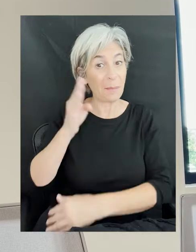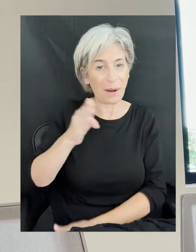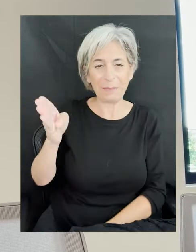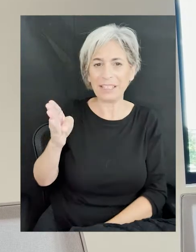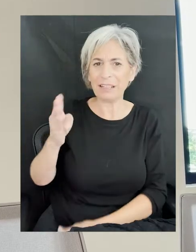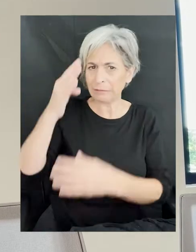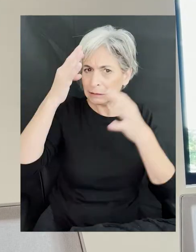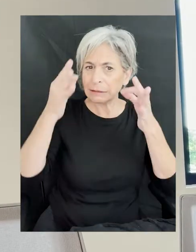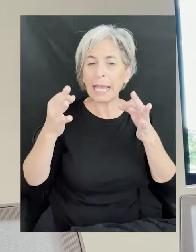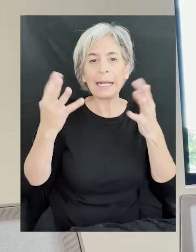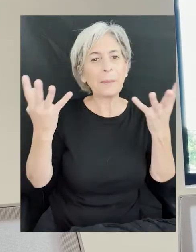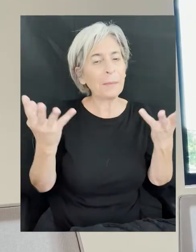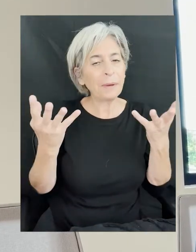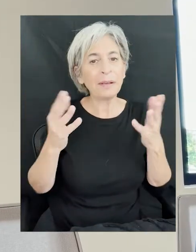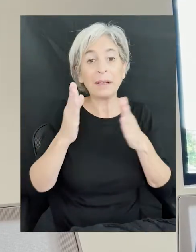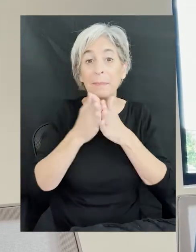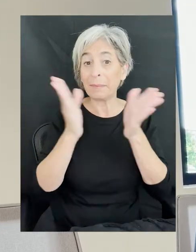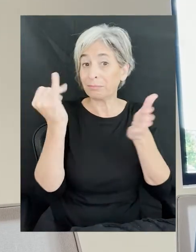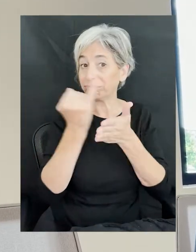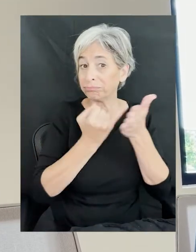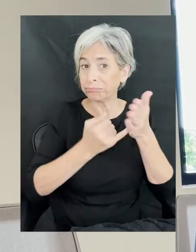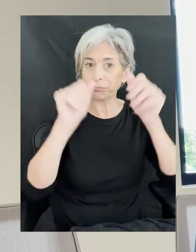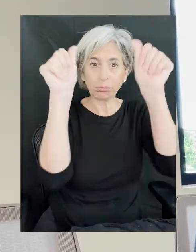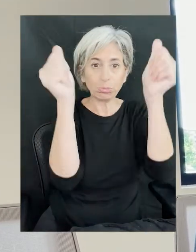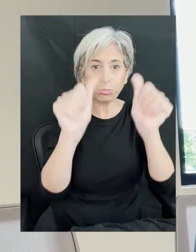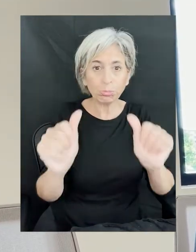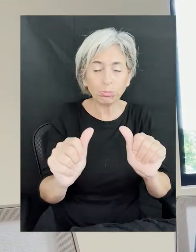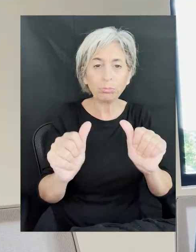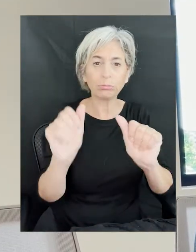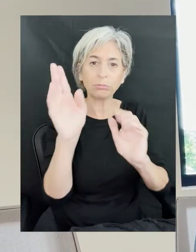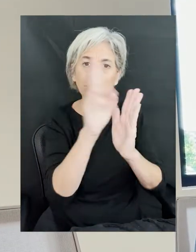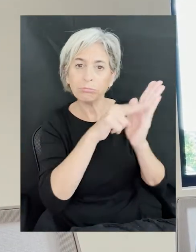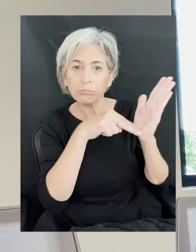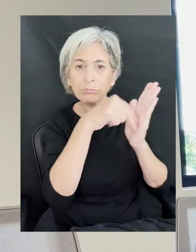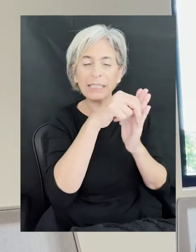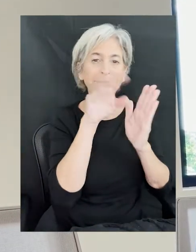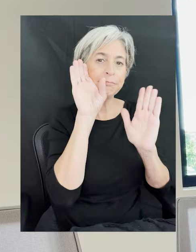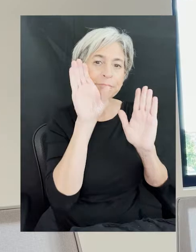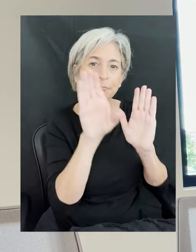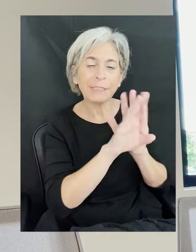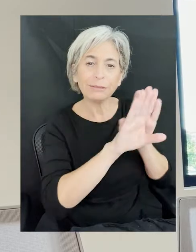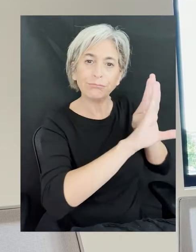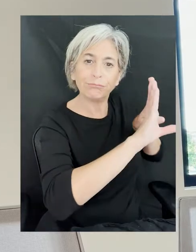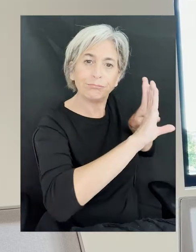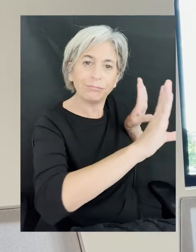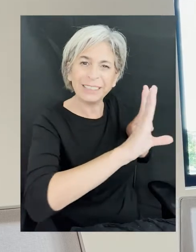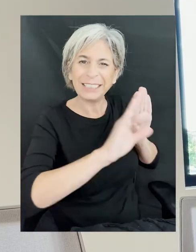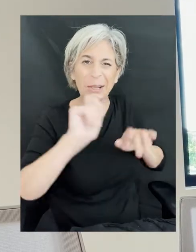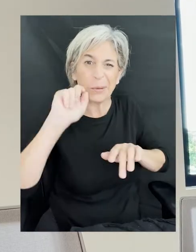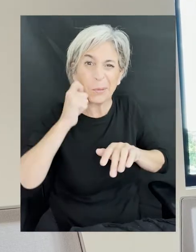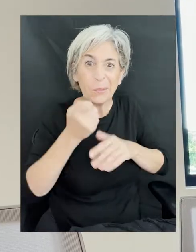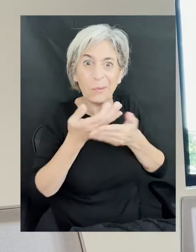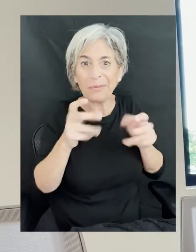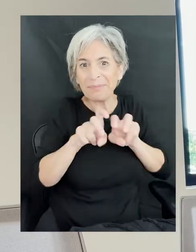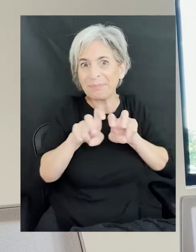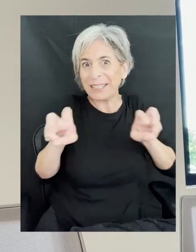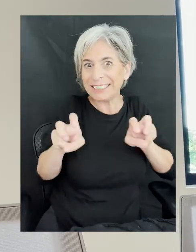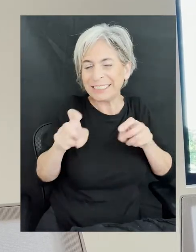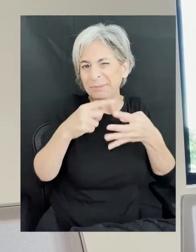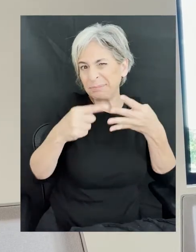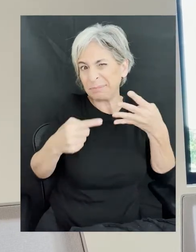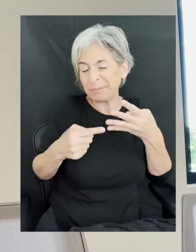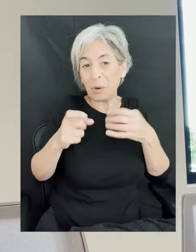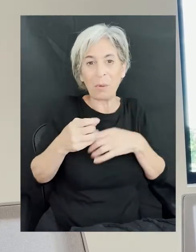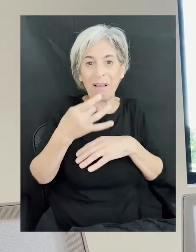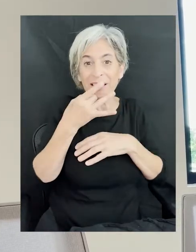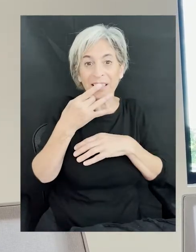have determined that public art, that's sculptures and murals and other things that artists might make, like cool benches or